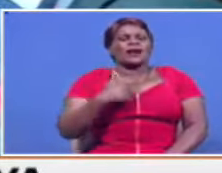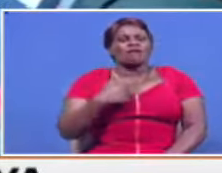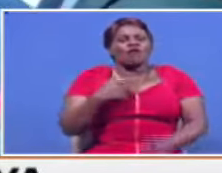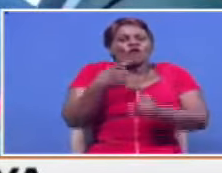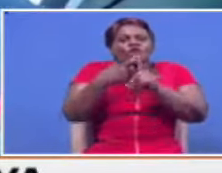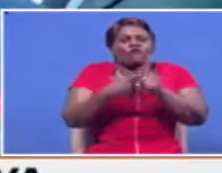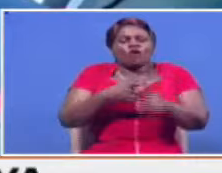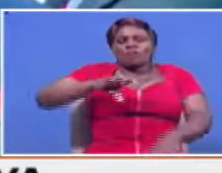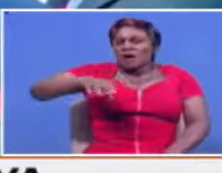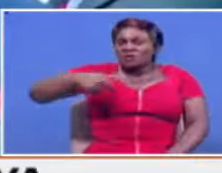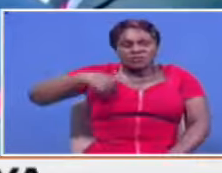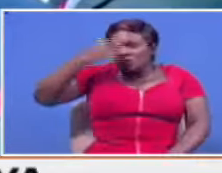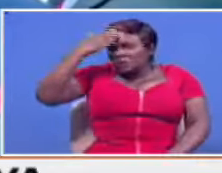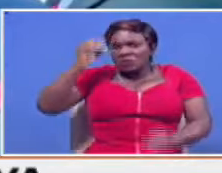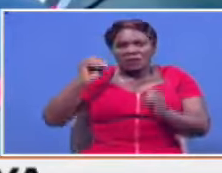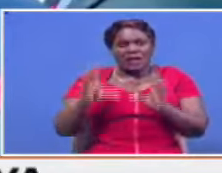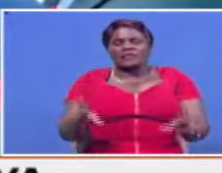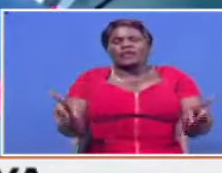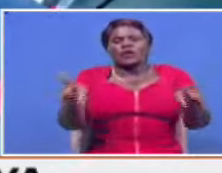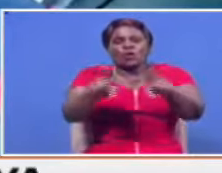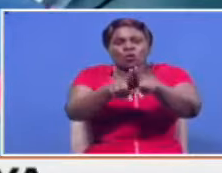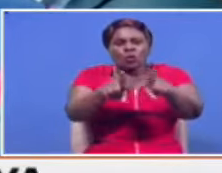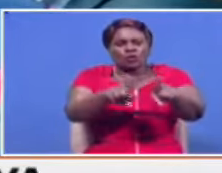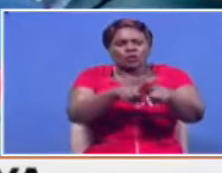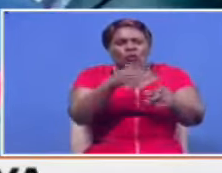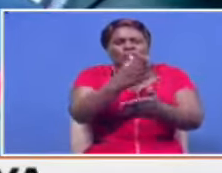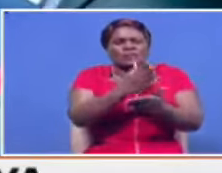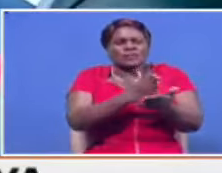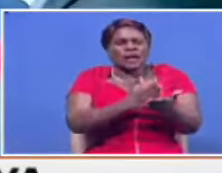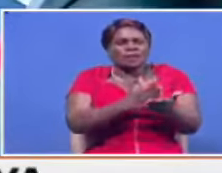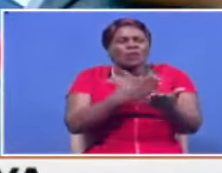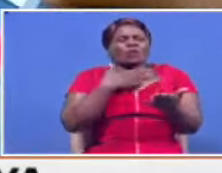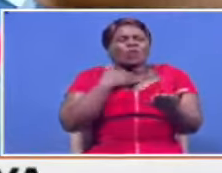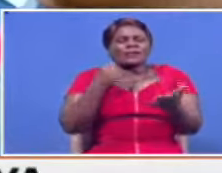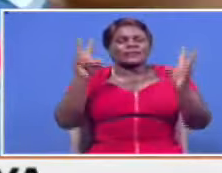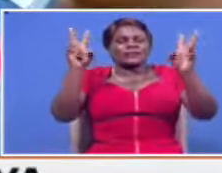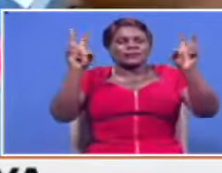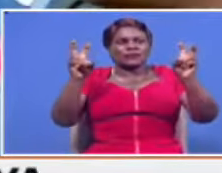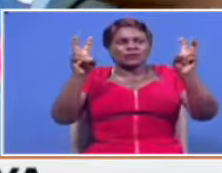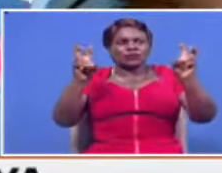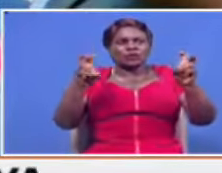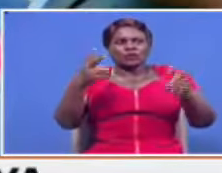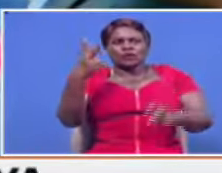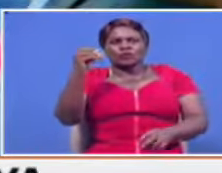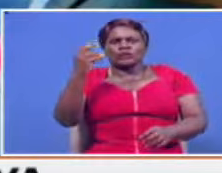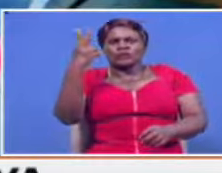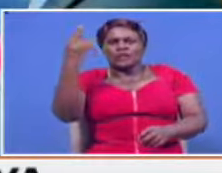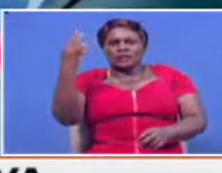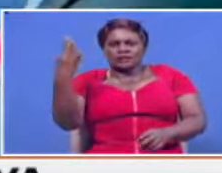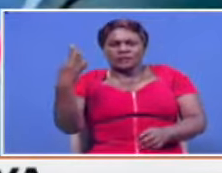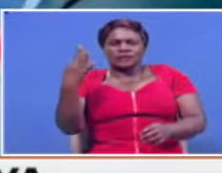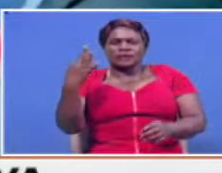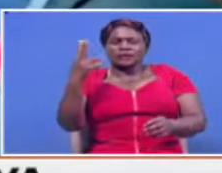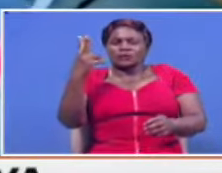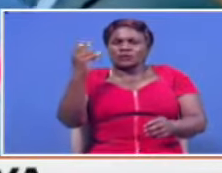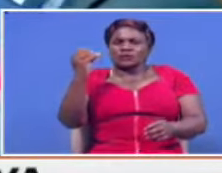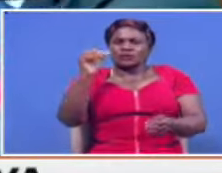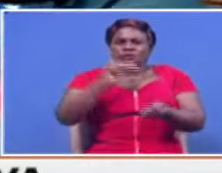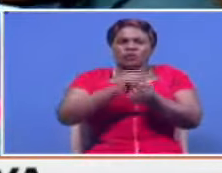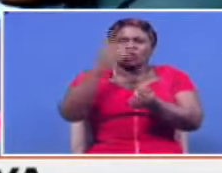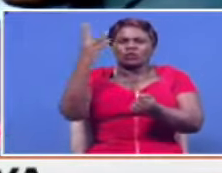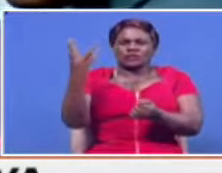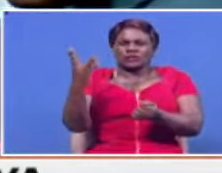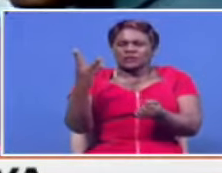county. And also they wanted issues to do with 2013, 2014,